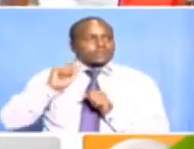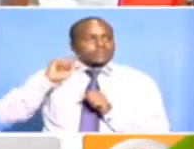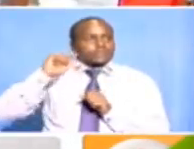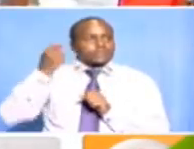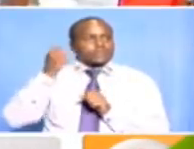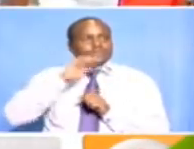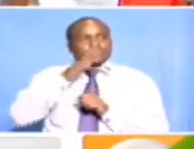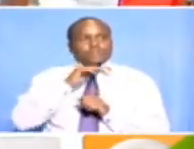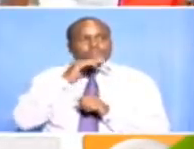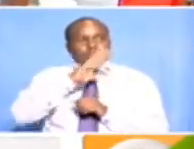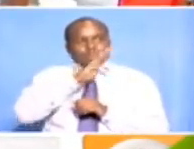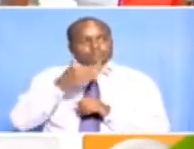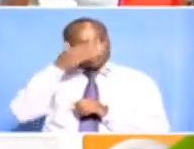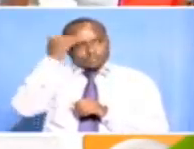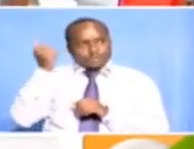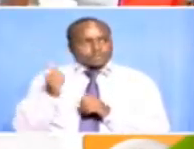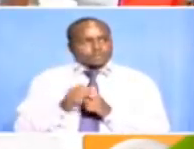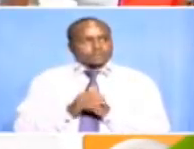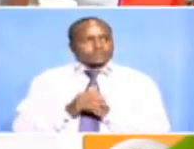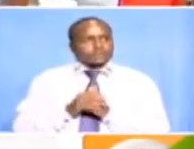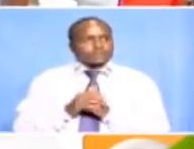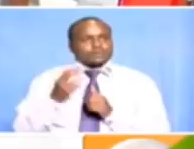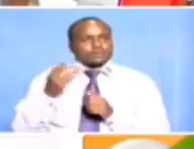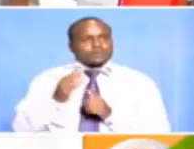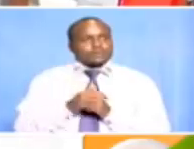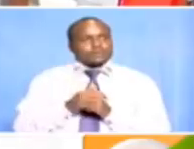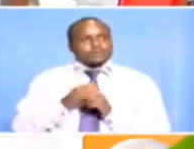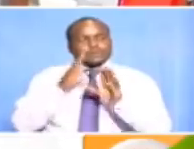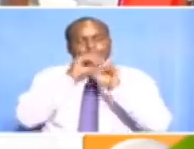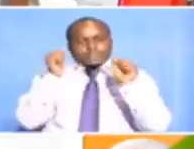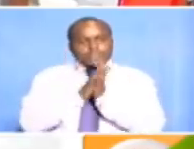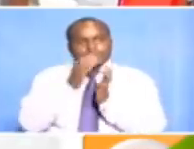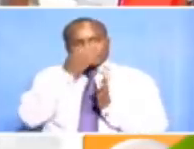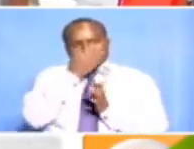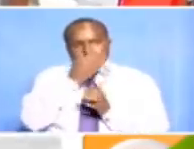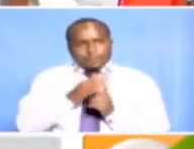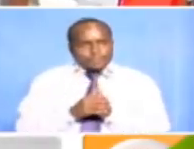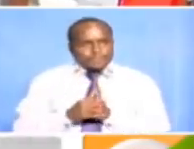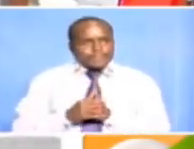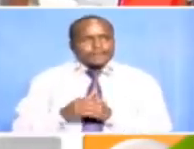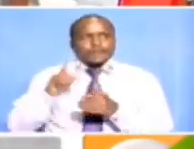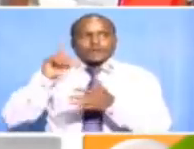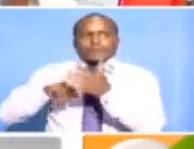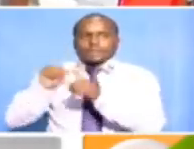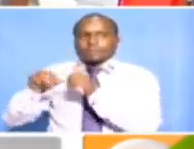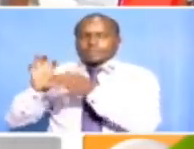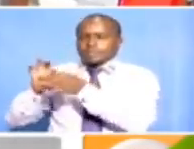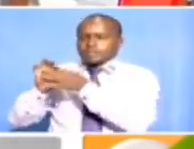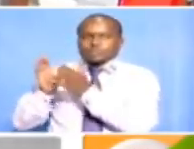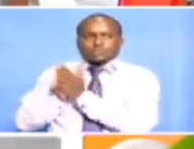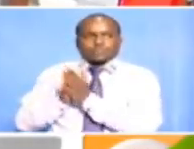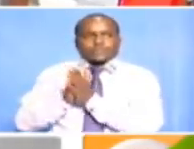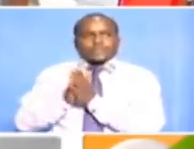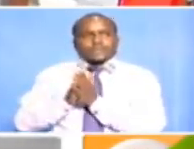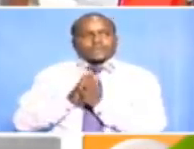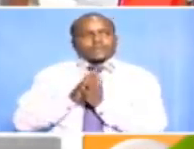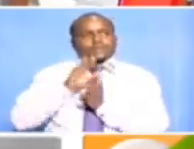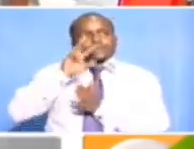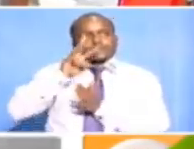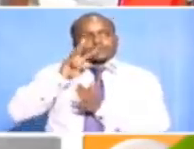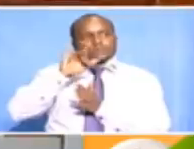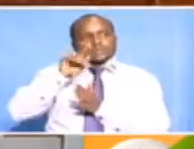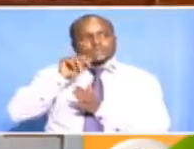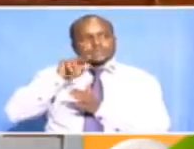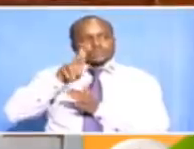forget Uhuru Kenyatta and William Samoei Ruto. They help. What about your relationship with Governor Ferdinand Waititu? That is an